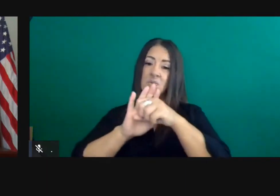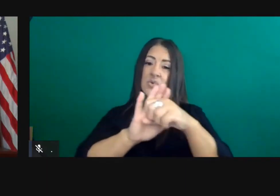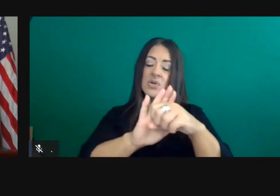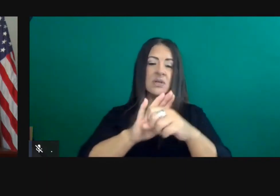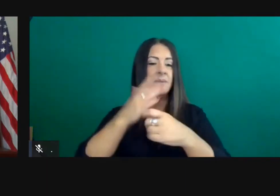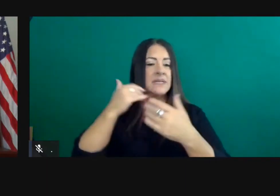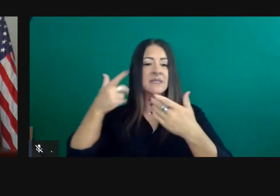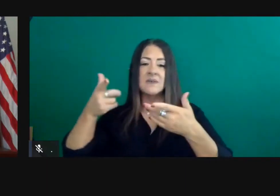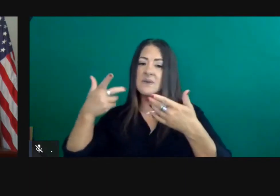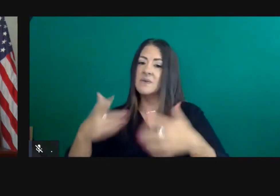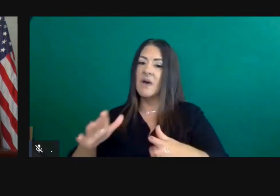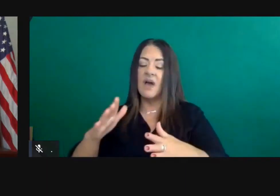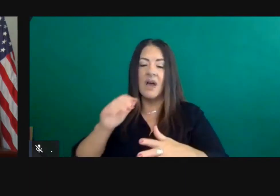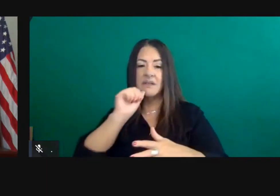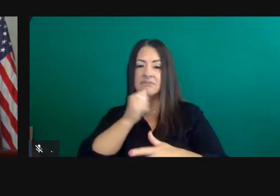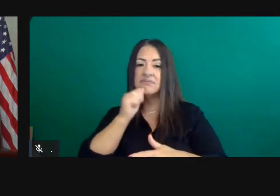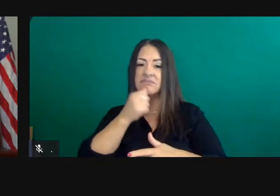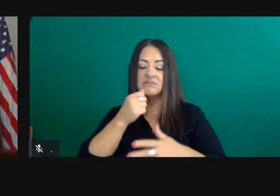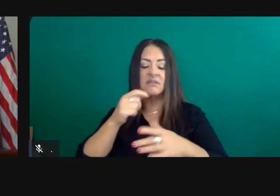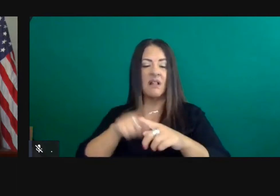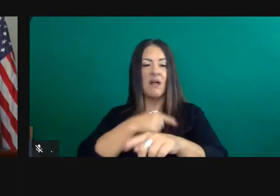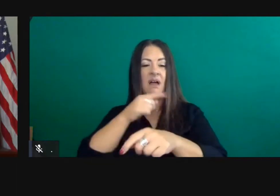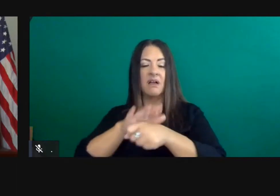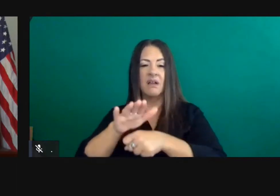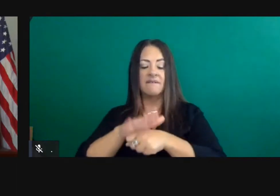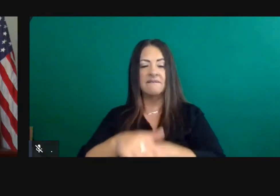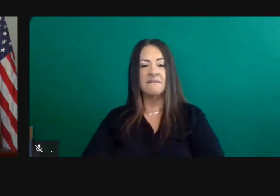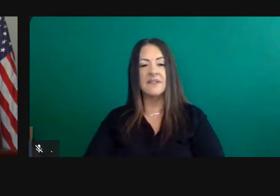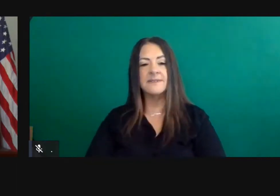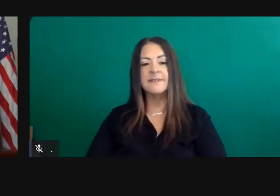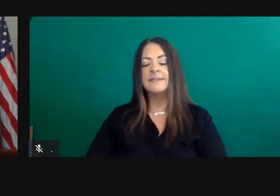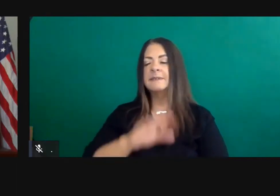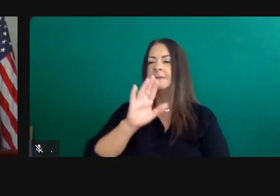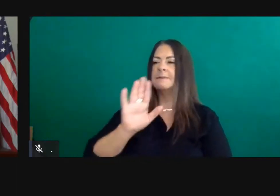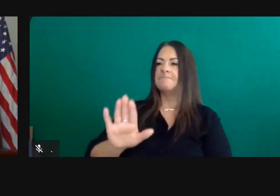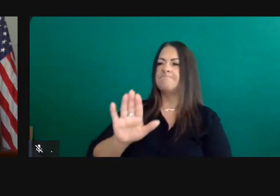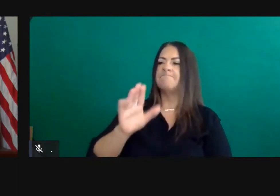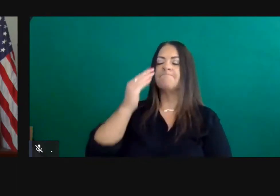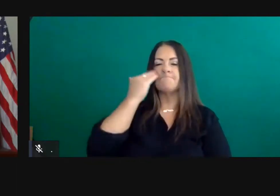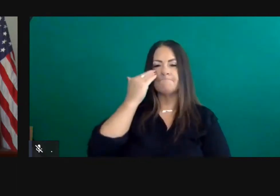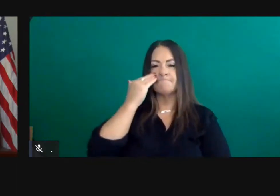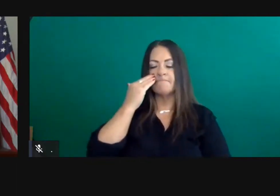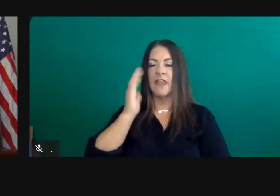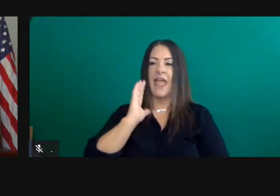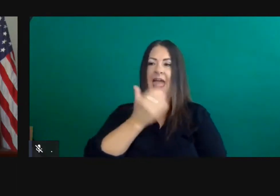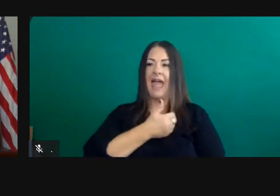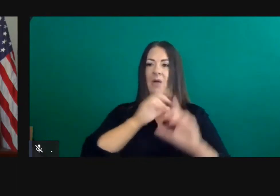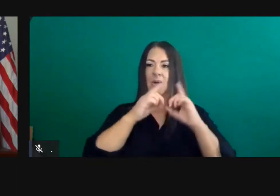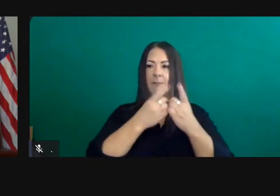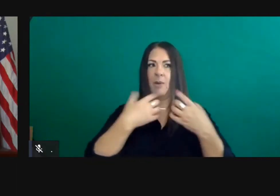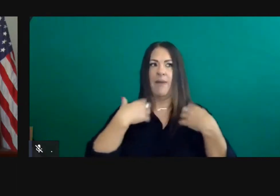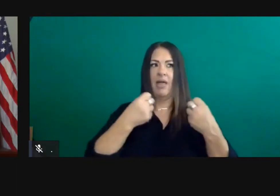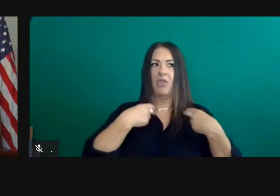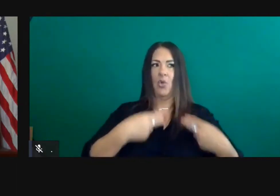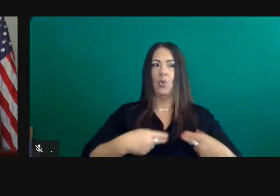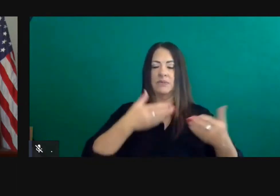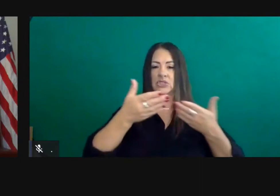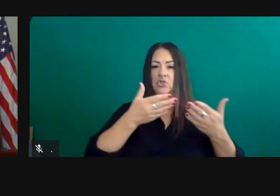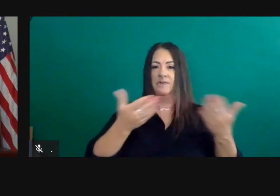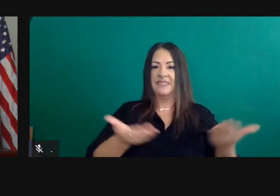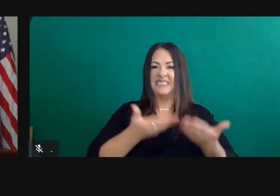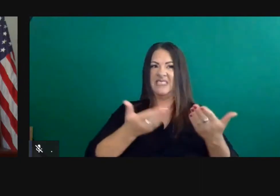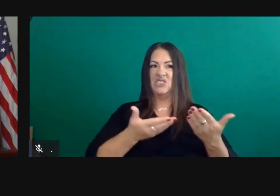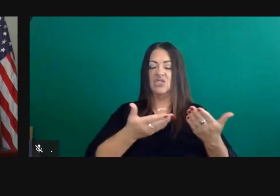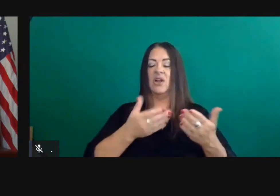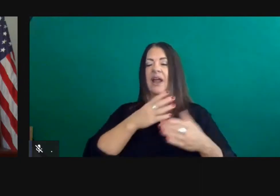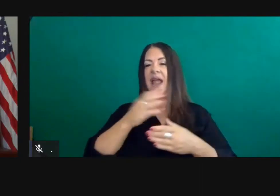Yeah, I mean, great questions. We, through not just Health and Human Services or California Department of